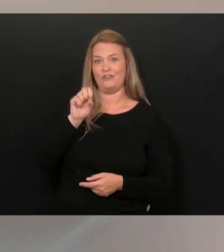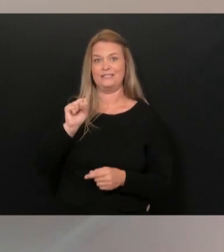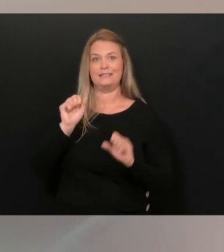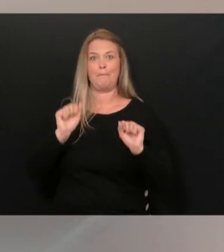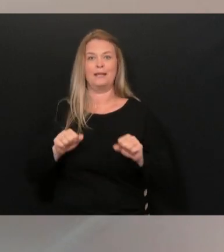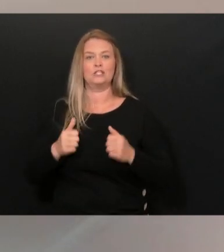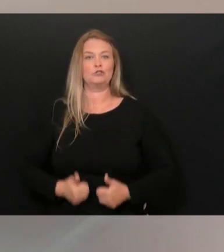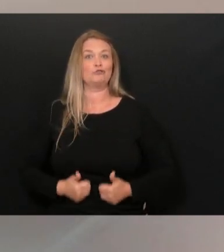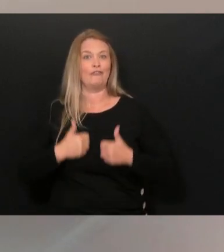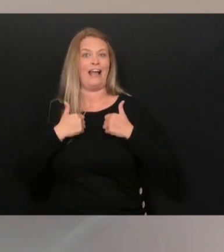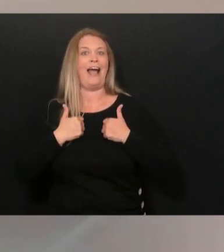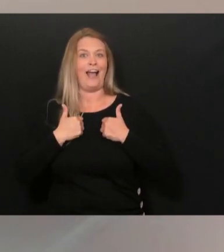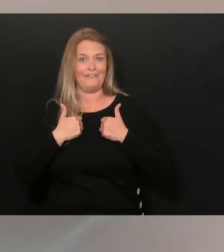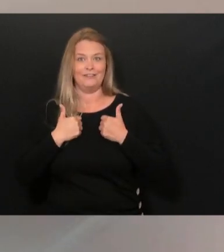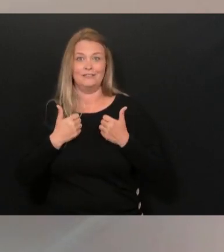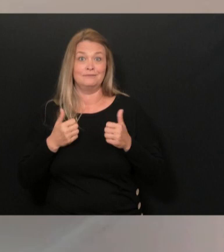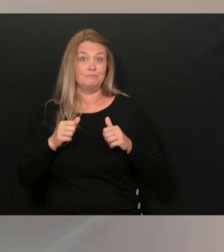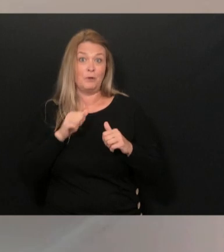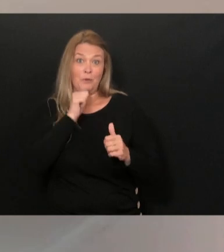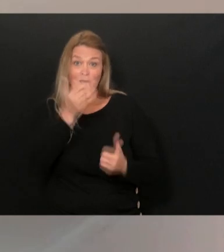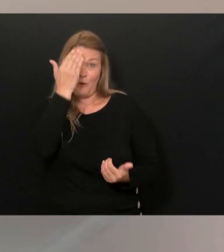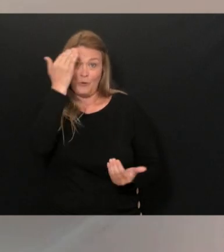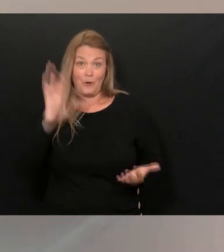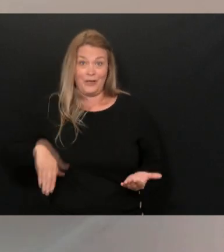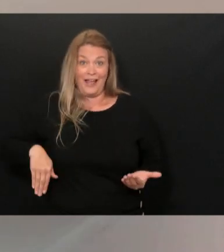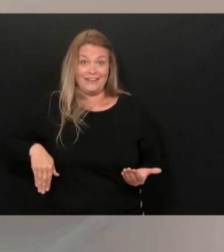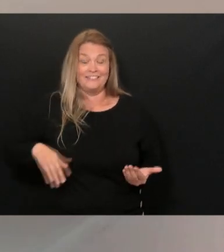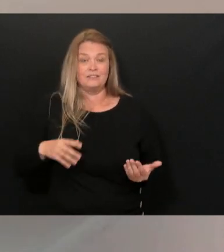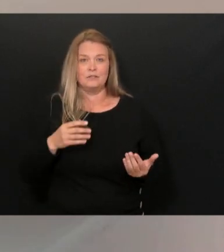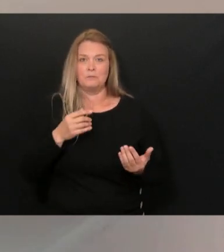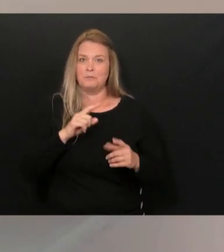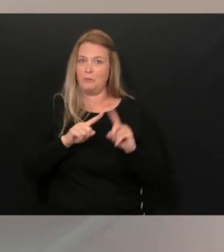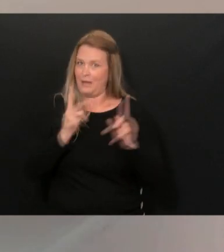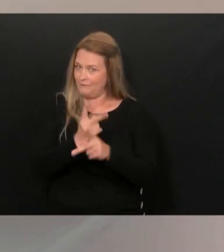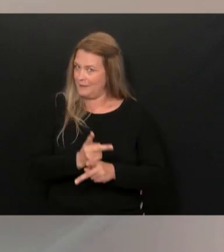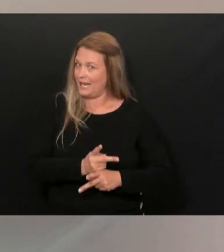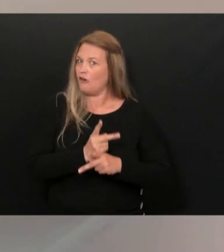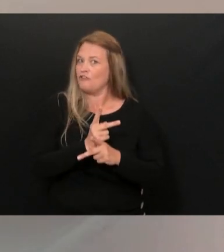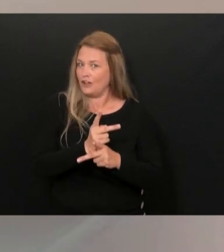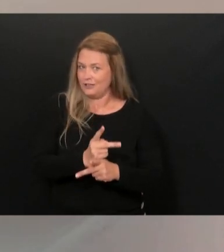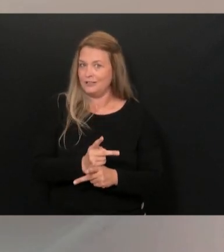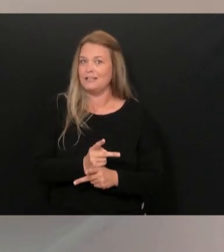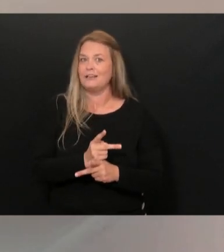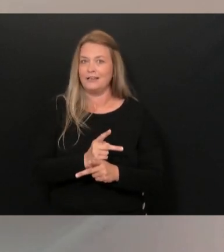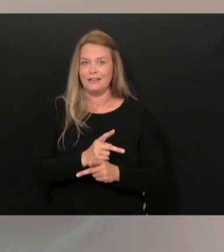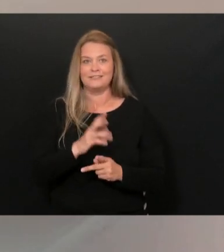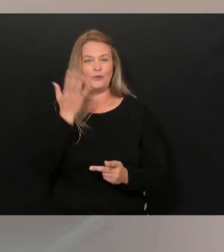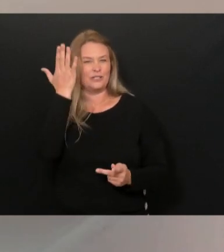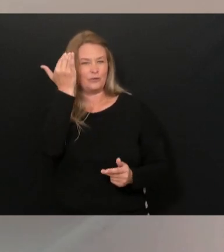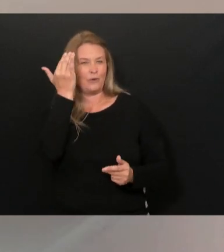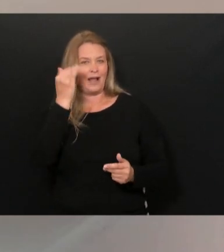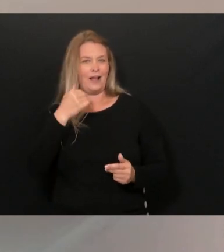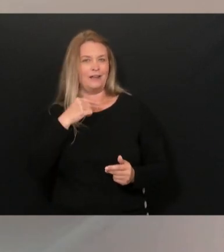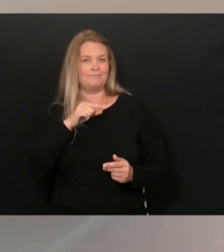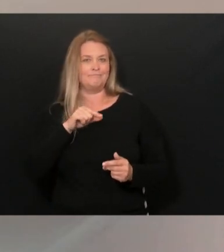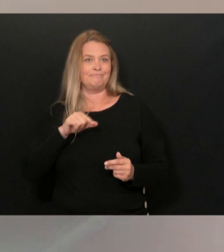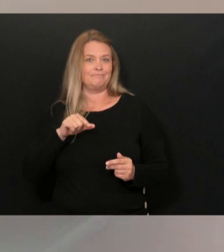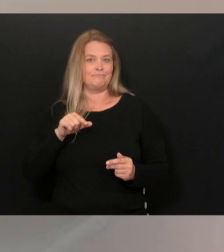and infect. We don't know that. We have to be very careful. And that's the reason why I think you